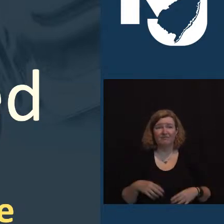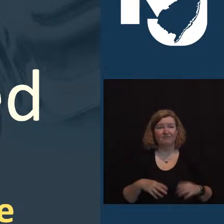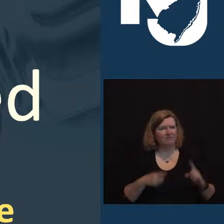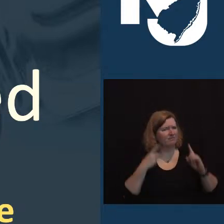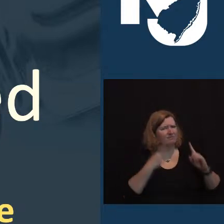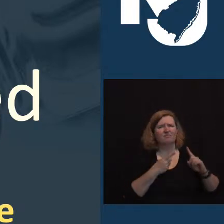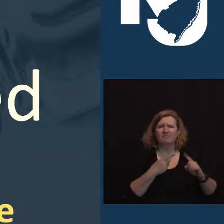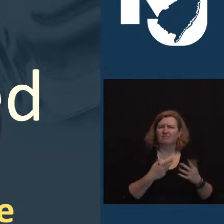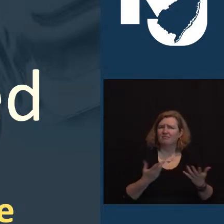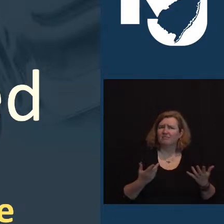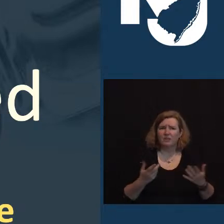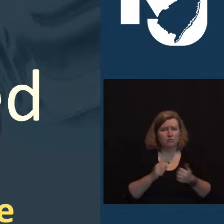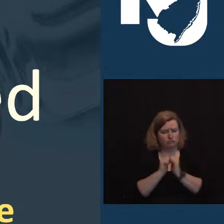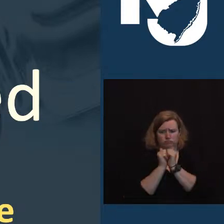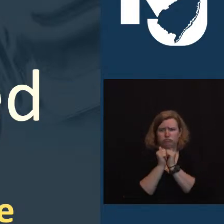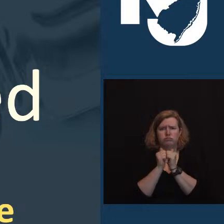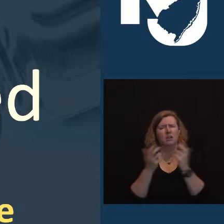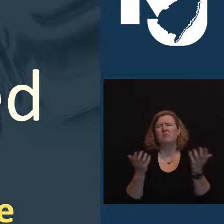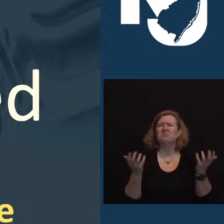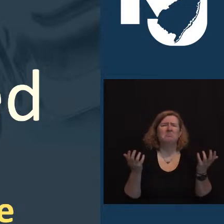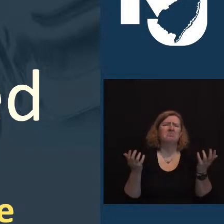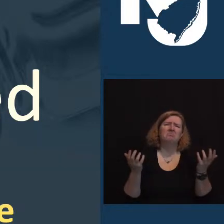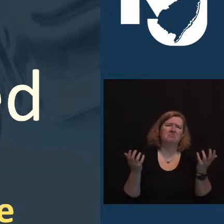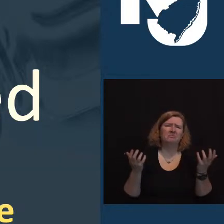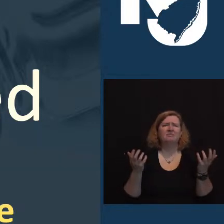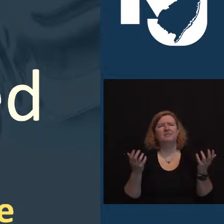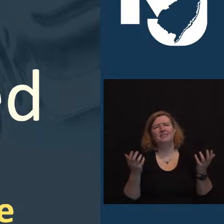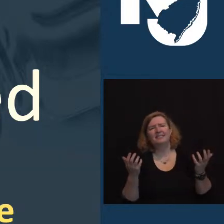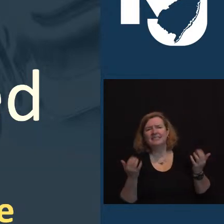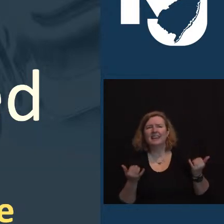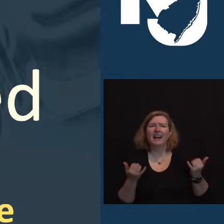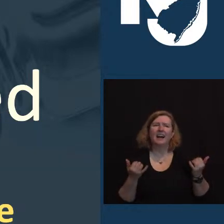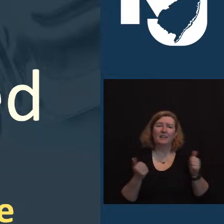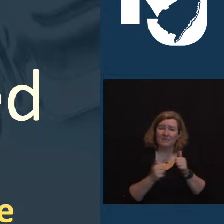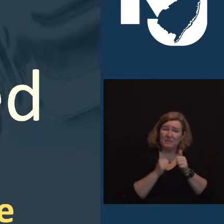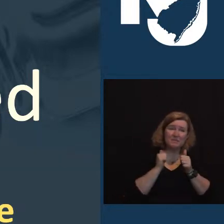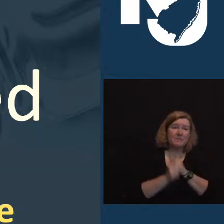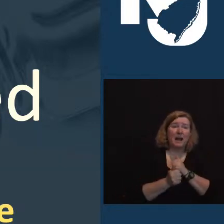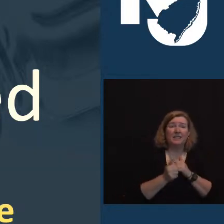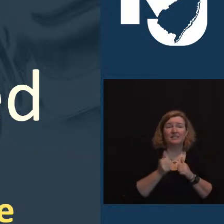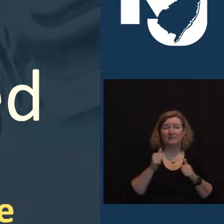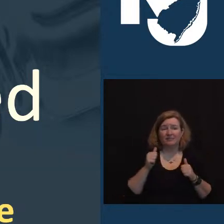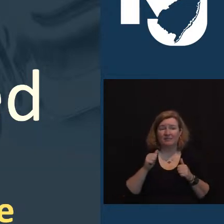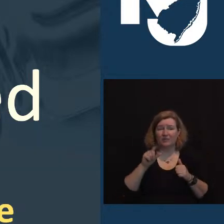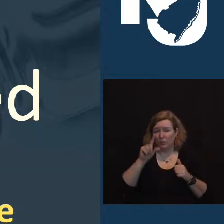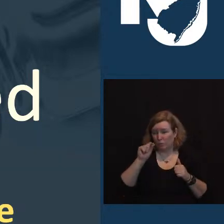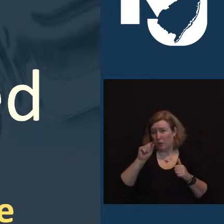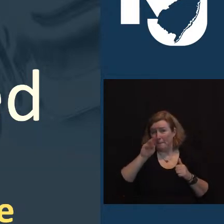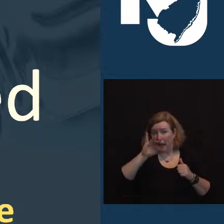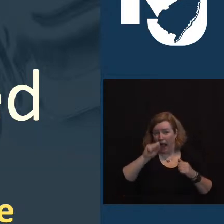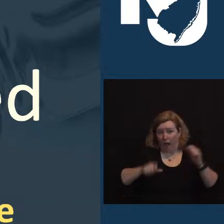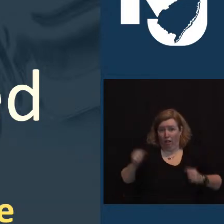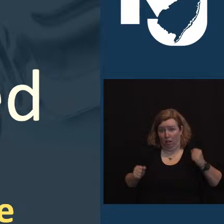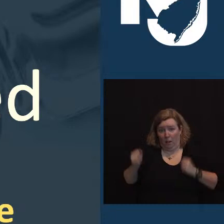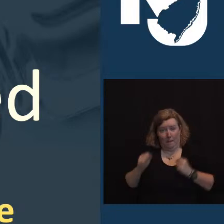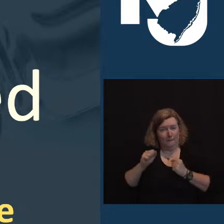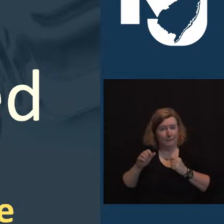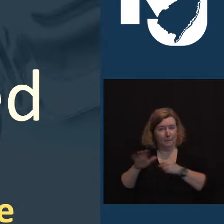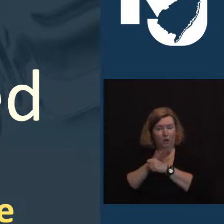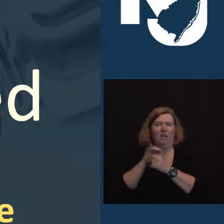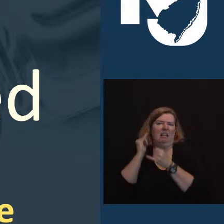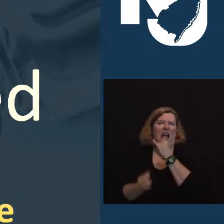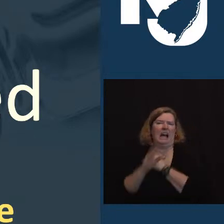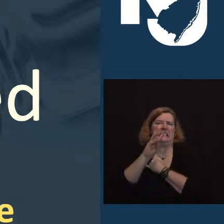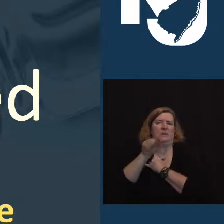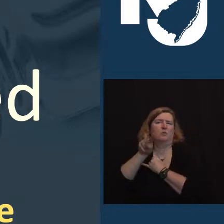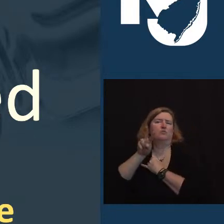sort of by my mind's eye, the 20-mile mark, but it's always that last 6.2, having run one marathon in my life,